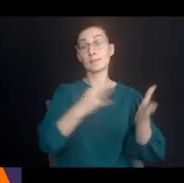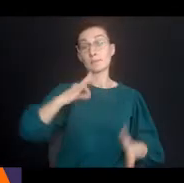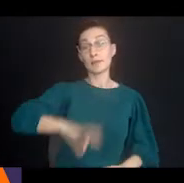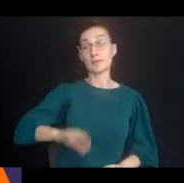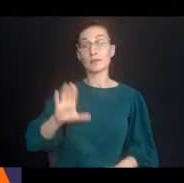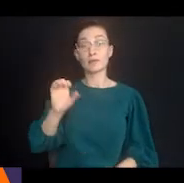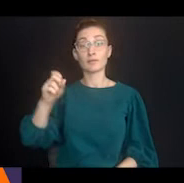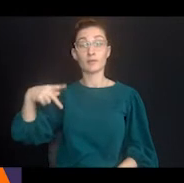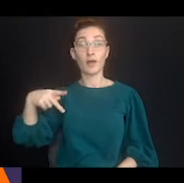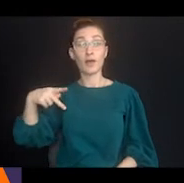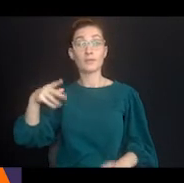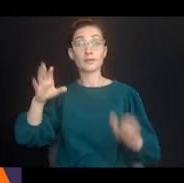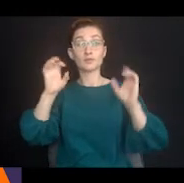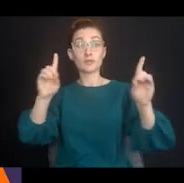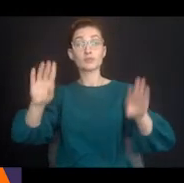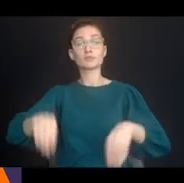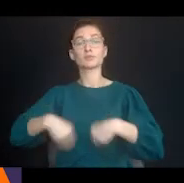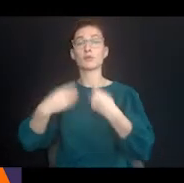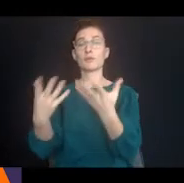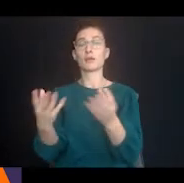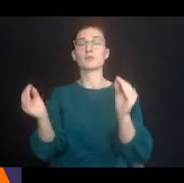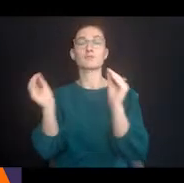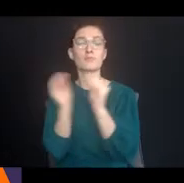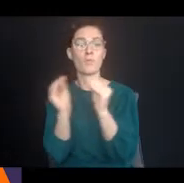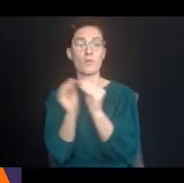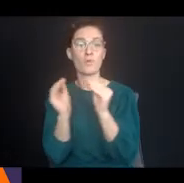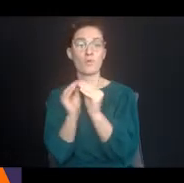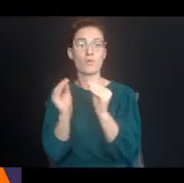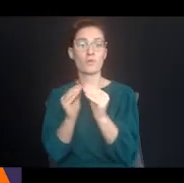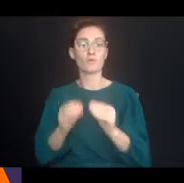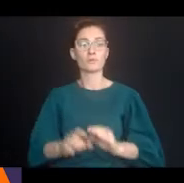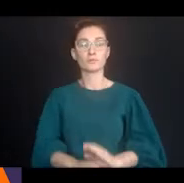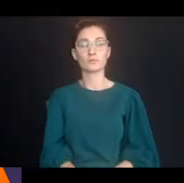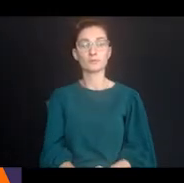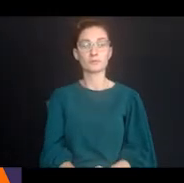benefit, compensatory education awards must do more.